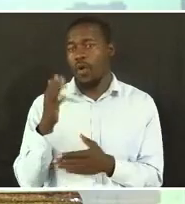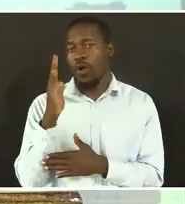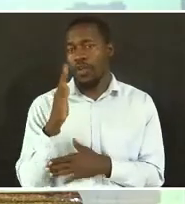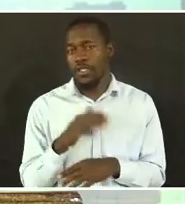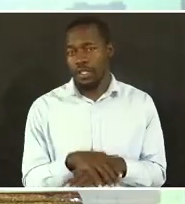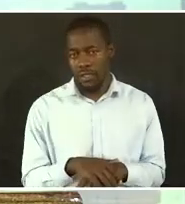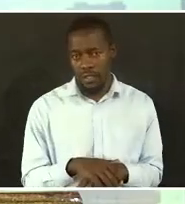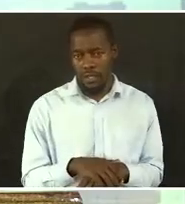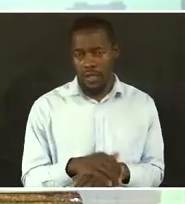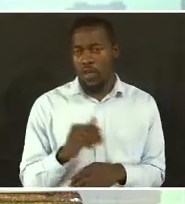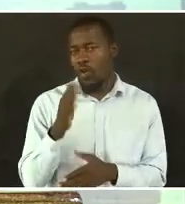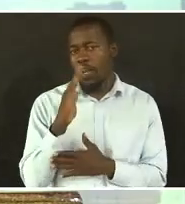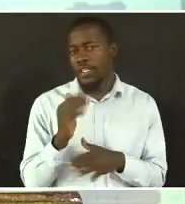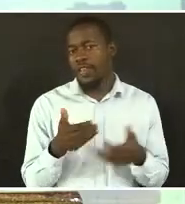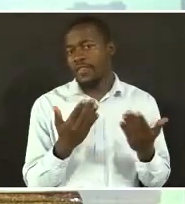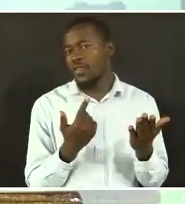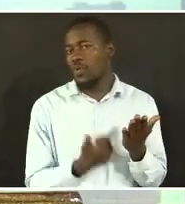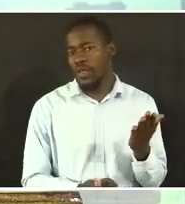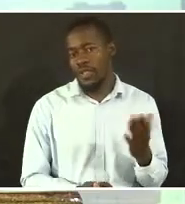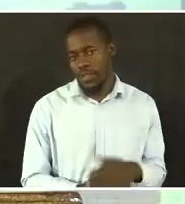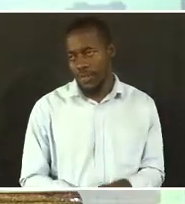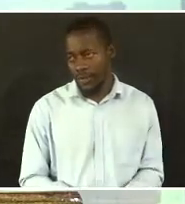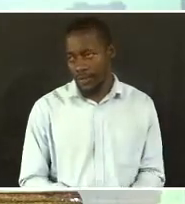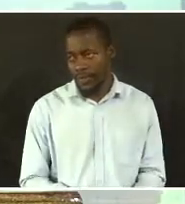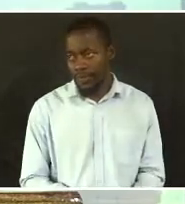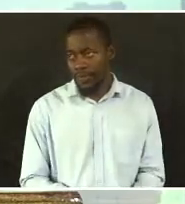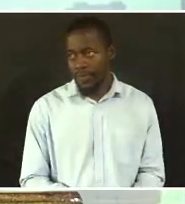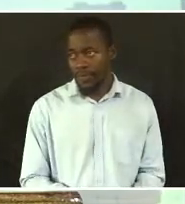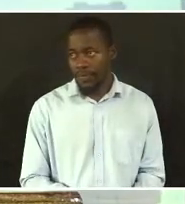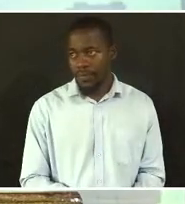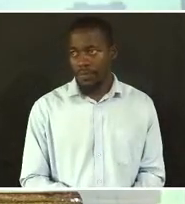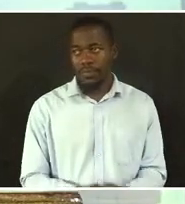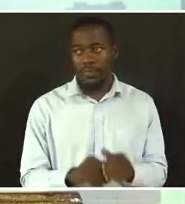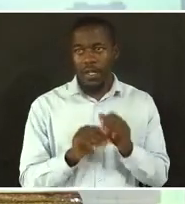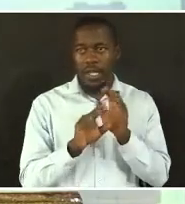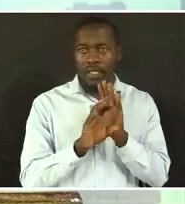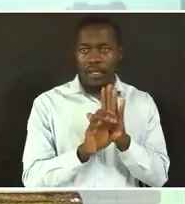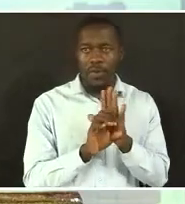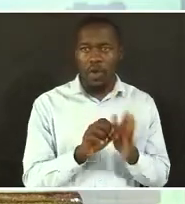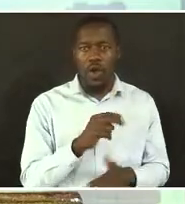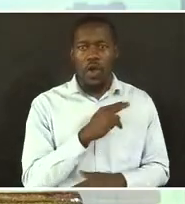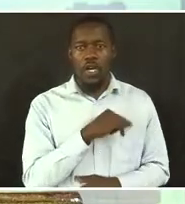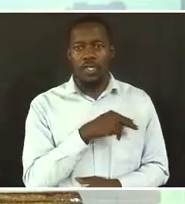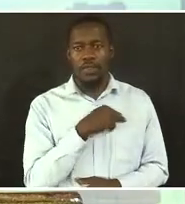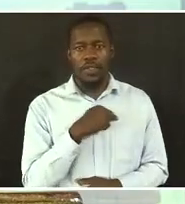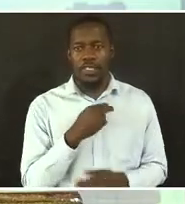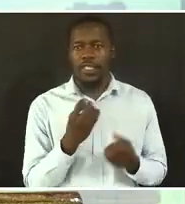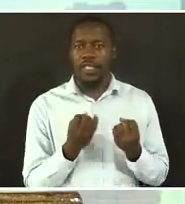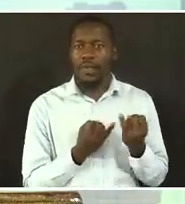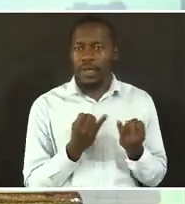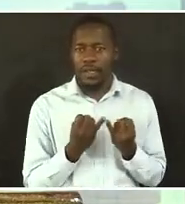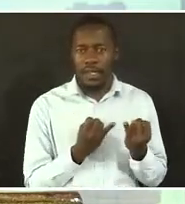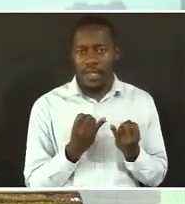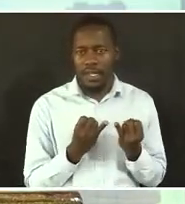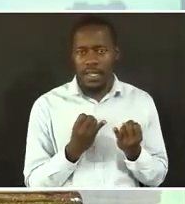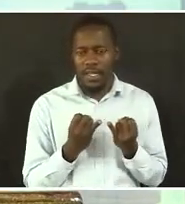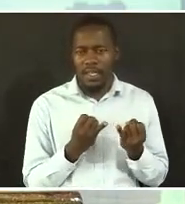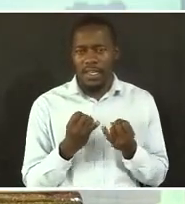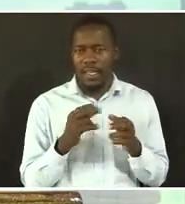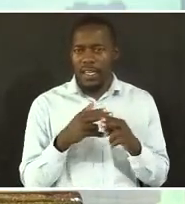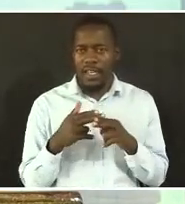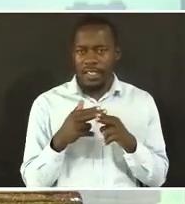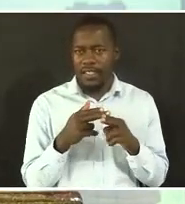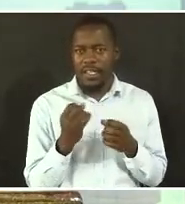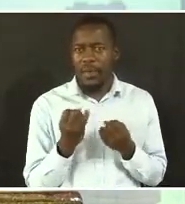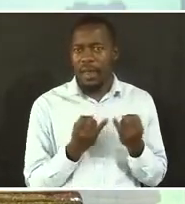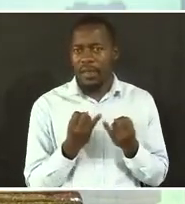What things have we been given? We are talking of hospital chaplaincy Sabbath, and we are talking of the chaplaincy ministry.